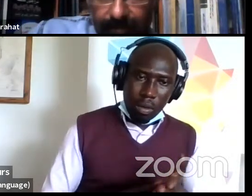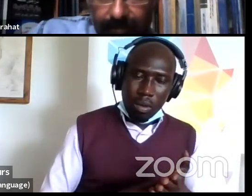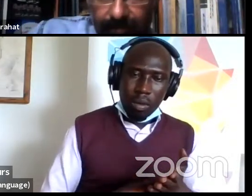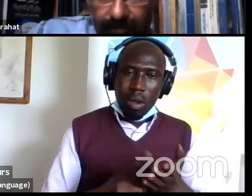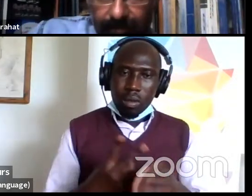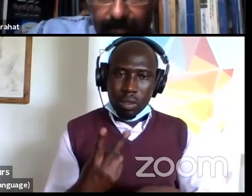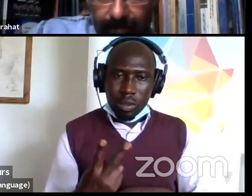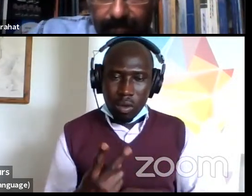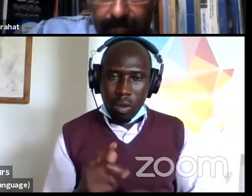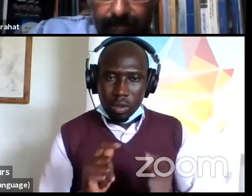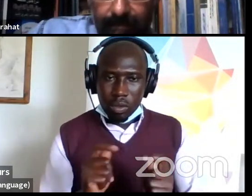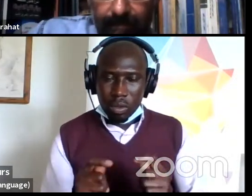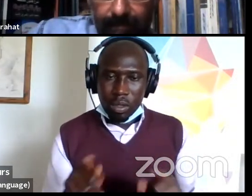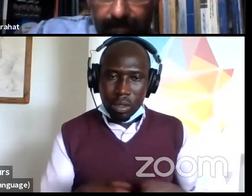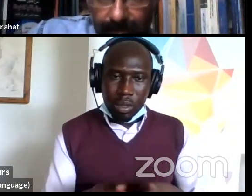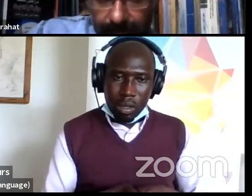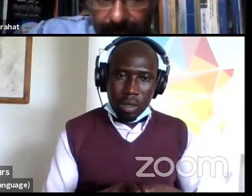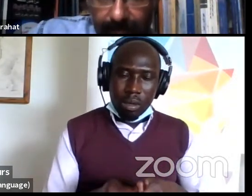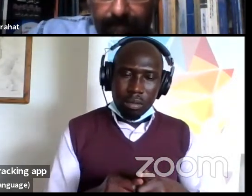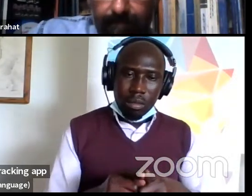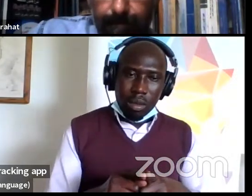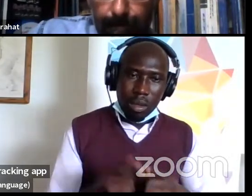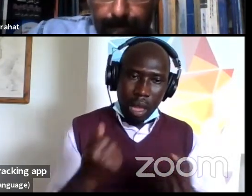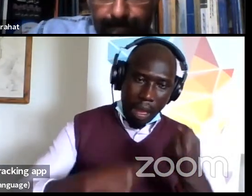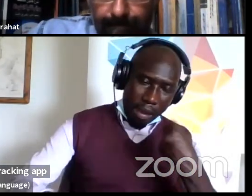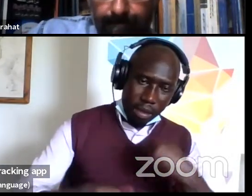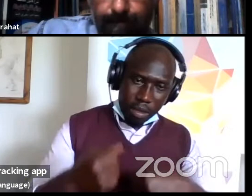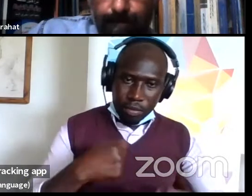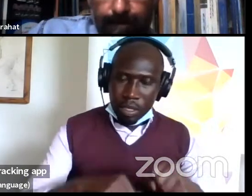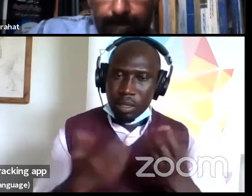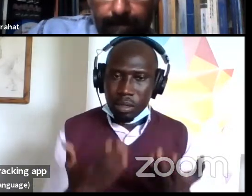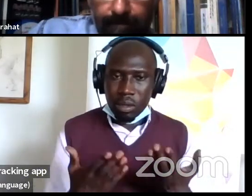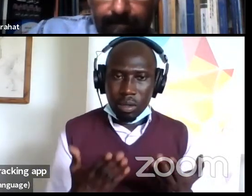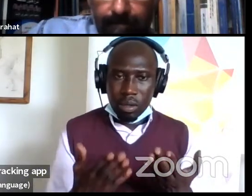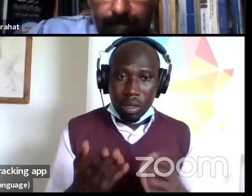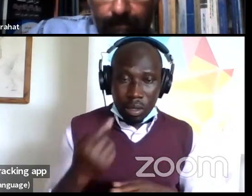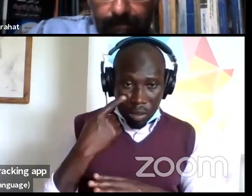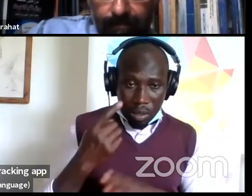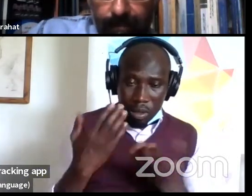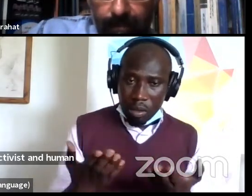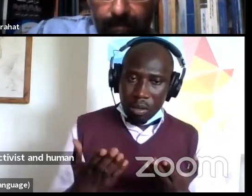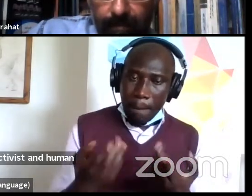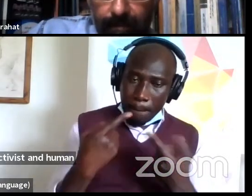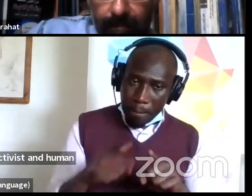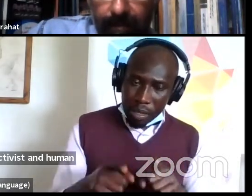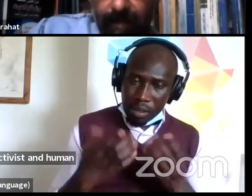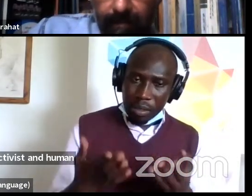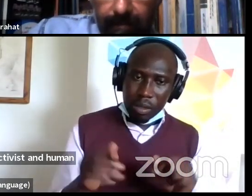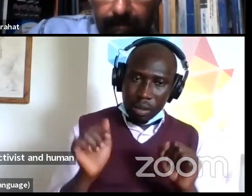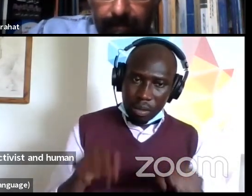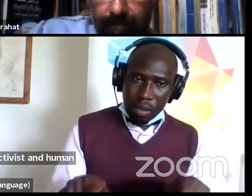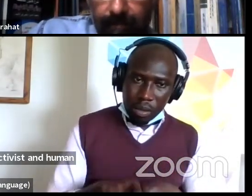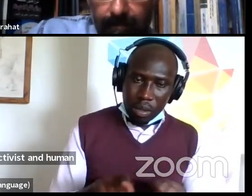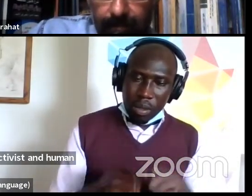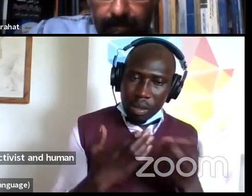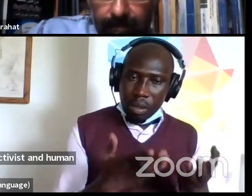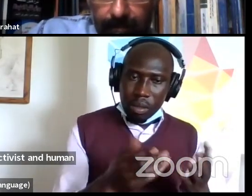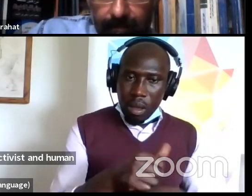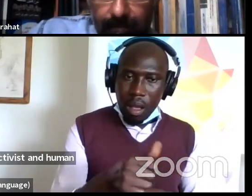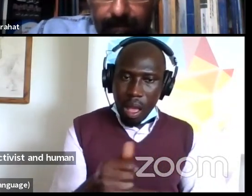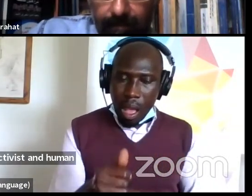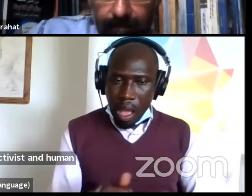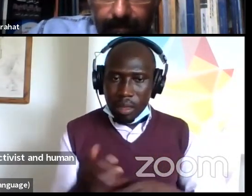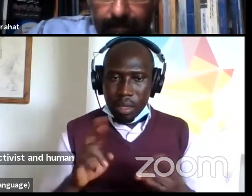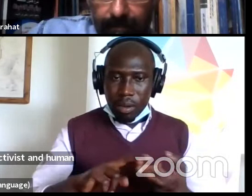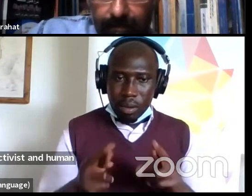like tracking activists and human rights defenders, but it also goes to other issues